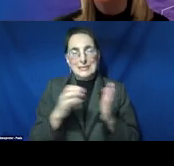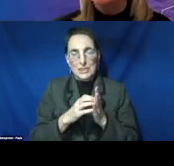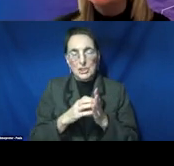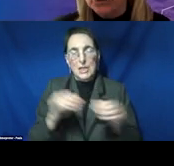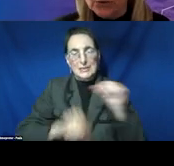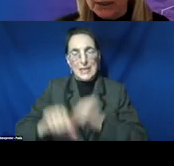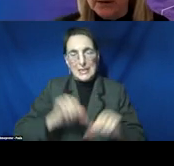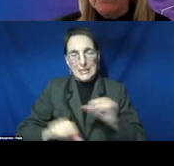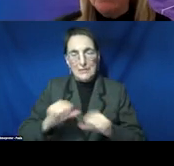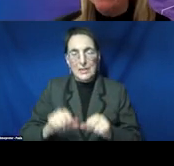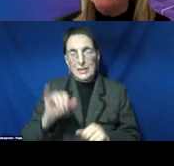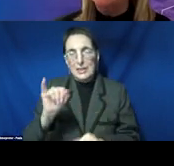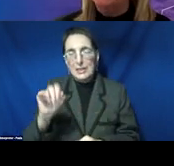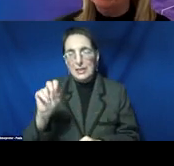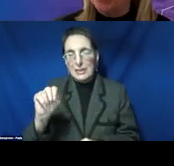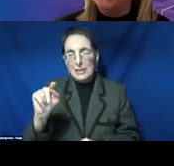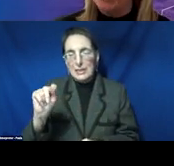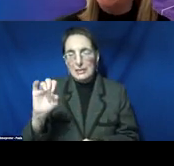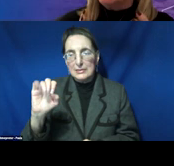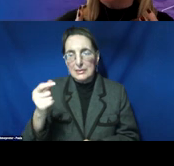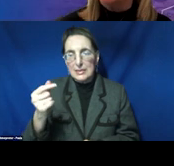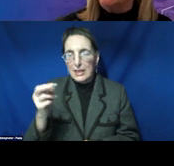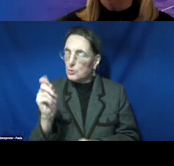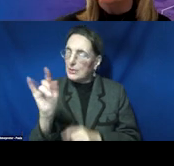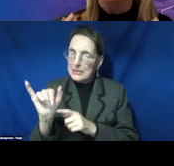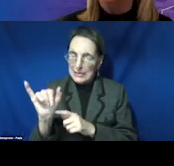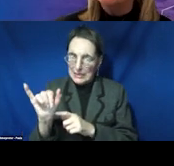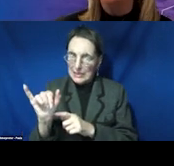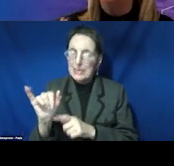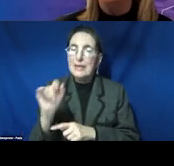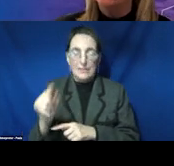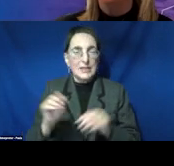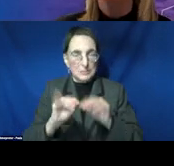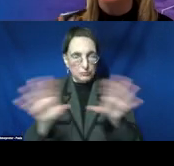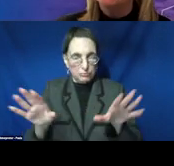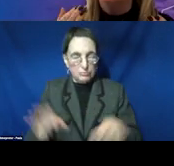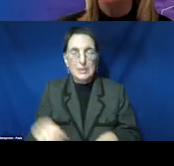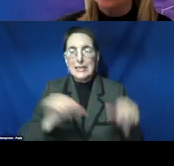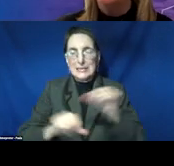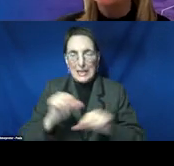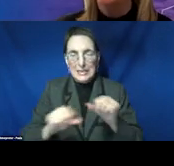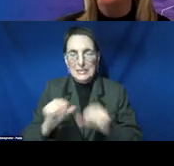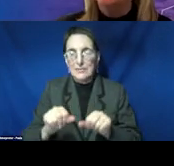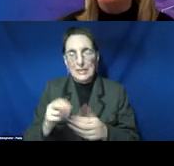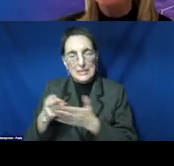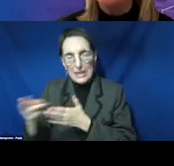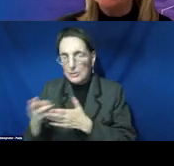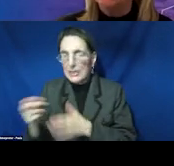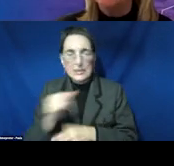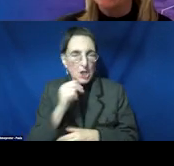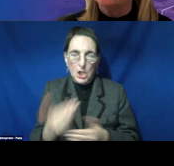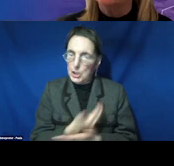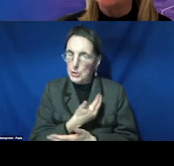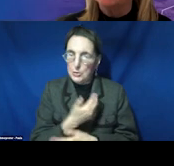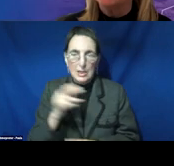scientific integrity that has been rolled out. Scientific integrity, however, is not new at the